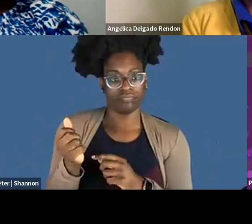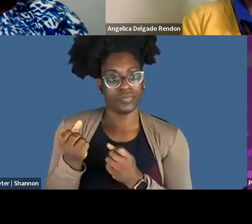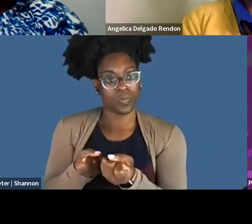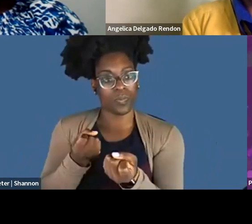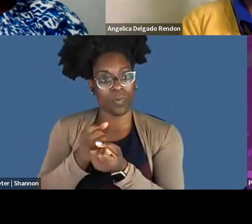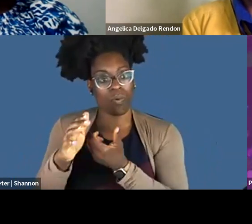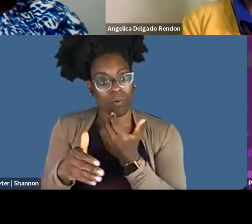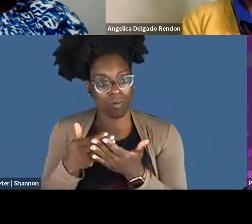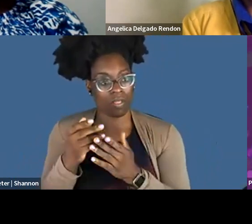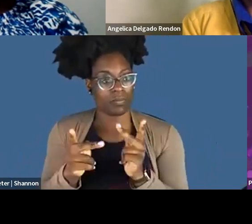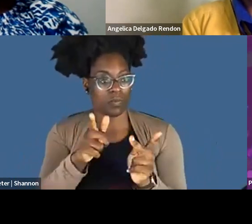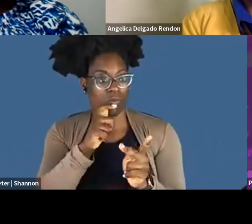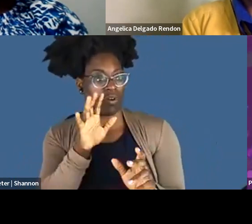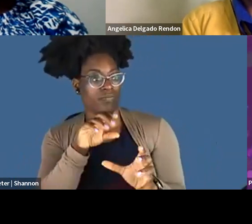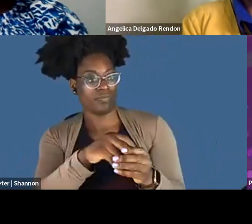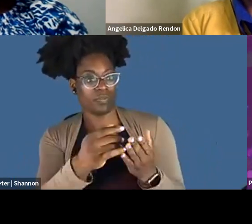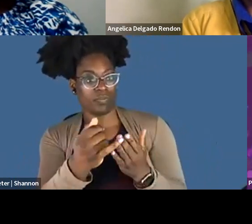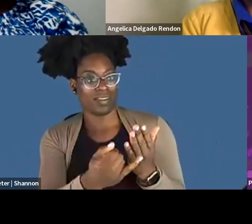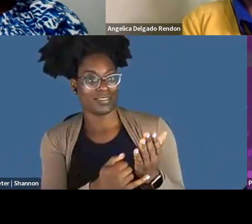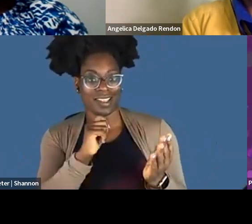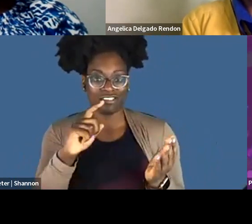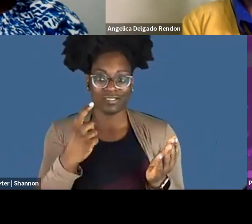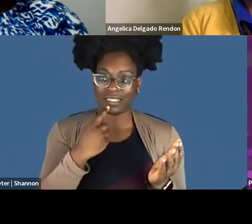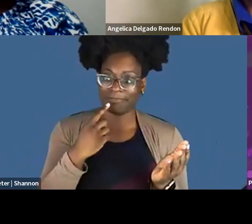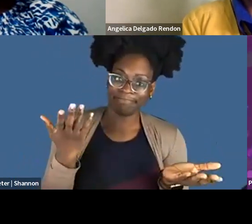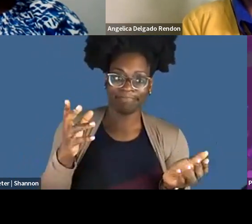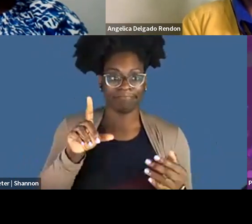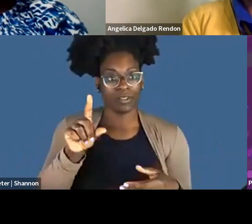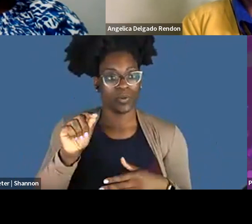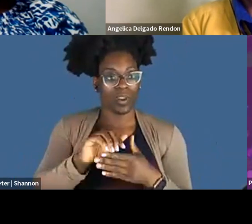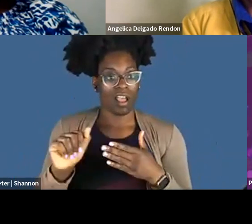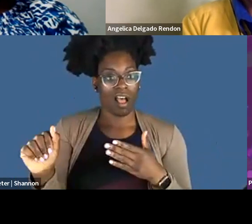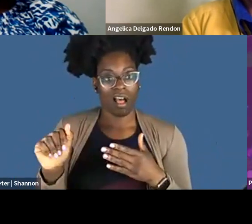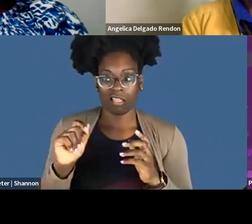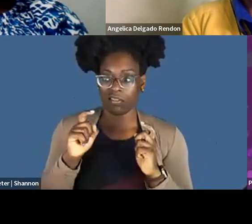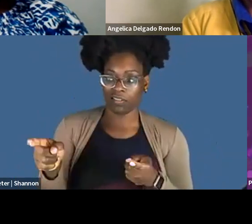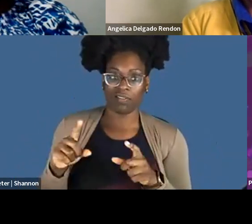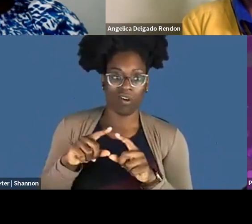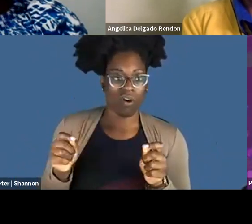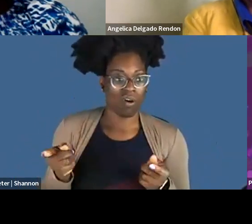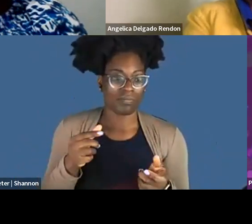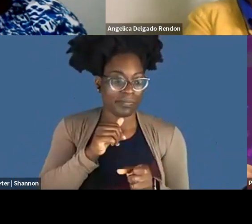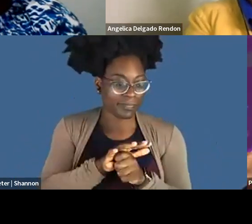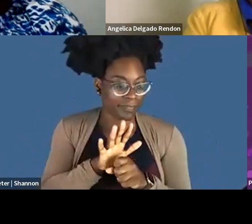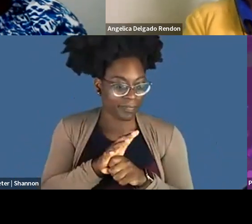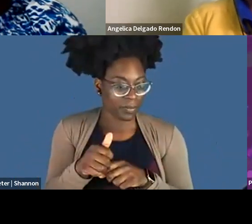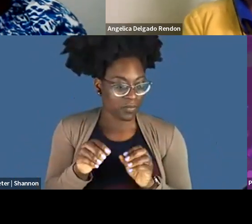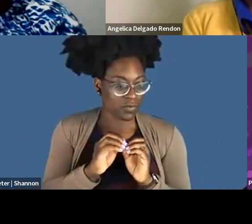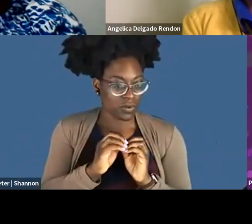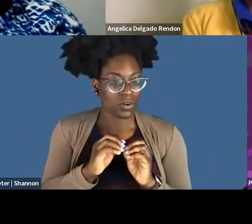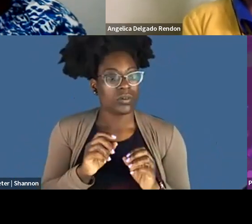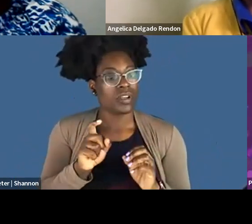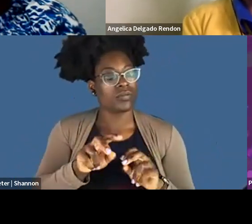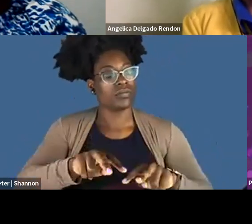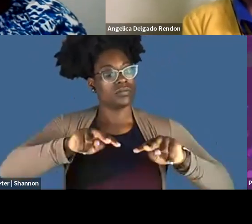the fund distribution? So for us, we've had to think more holistically about